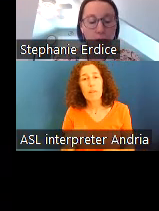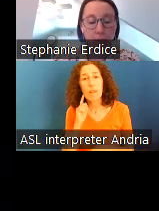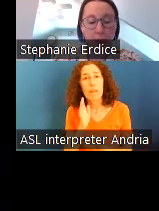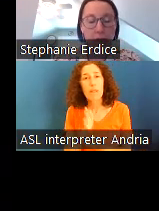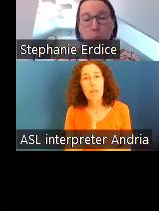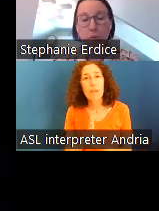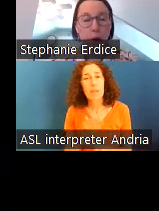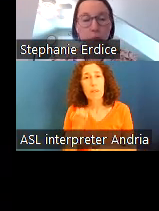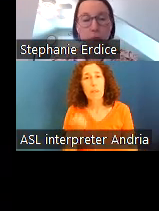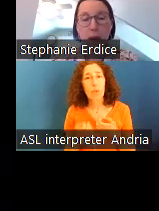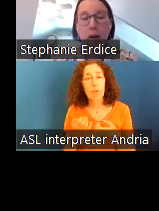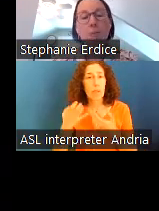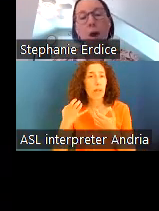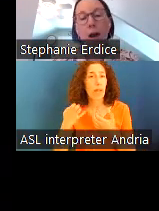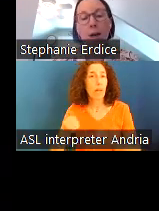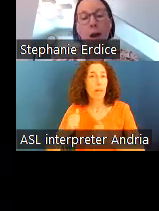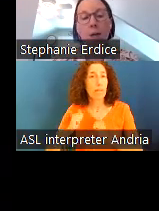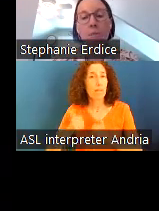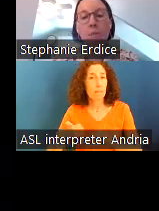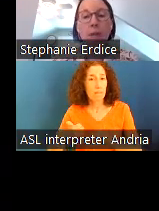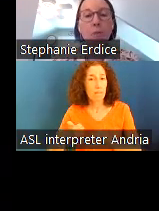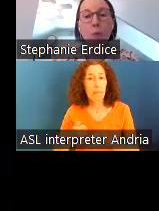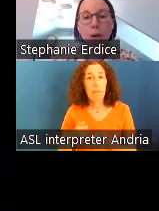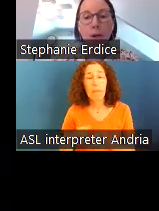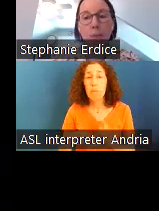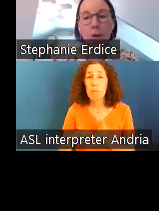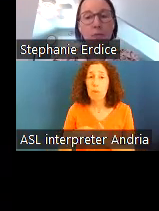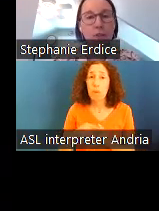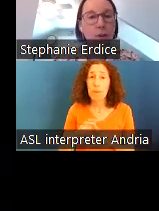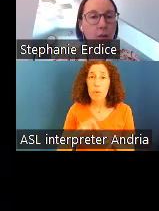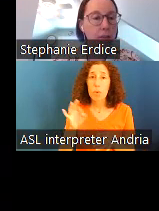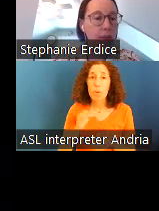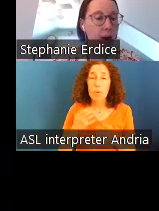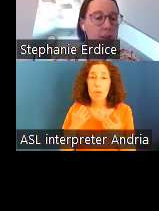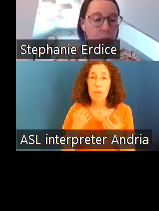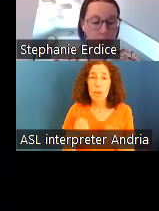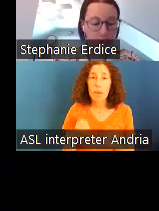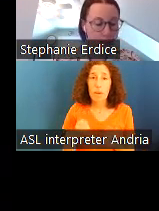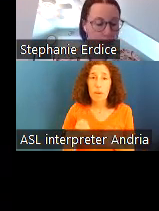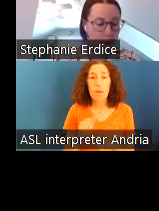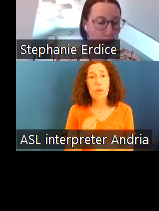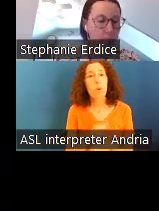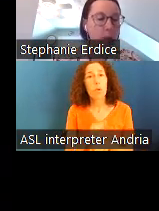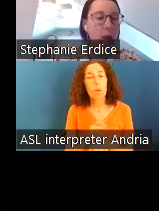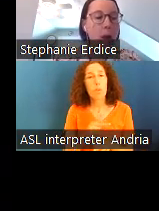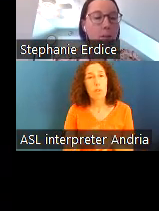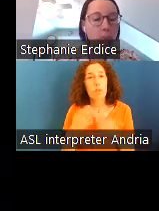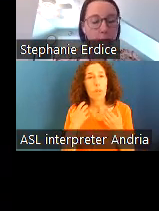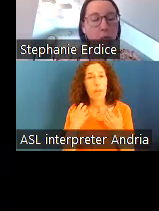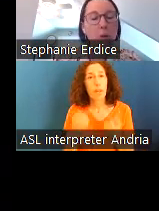We also like to add spiritual health in there, and we'll add some like work, professional health in there as well as we go